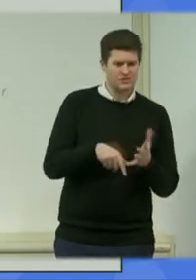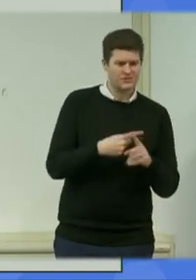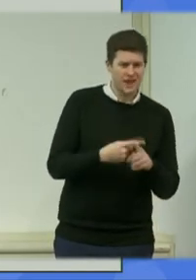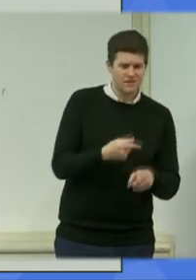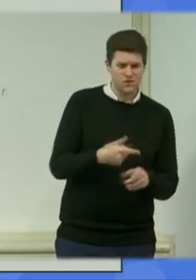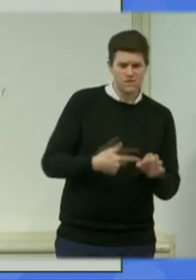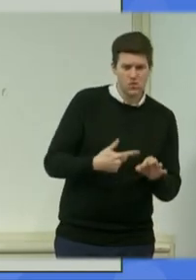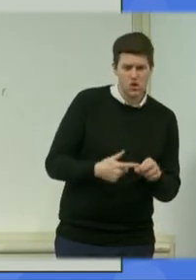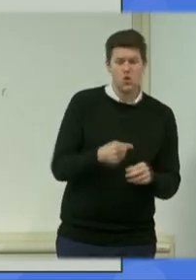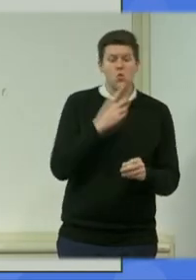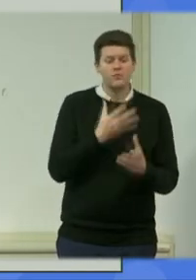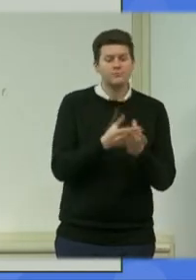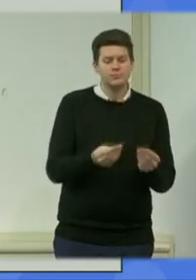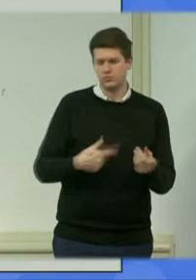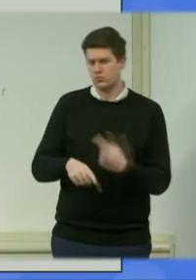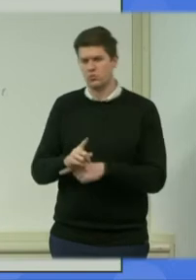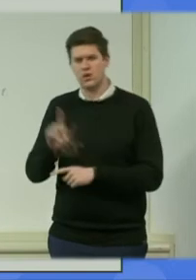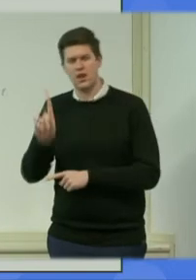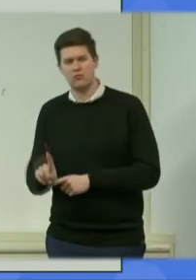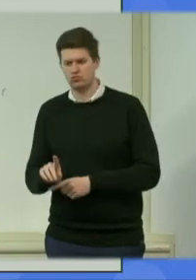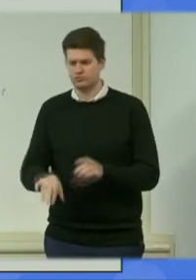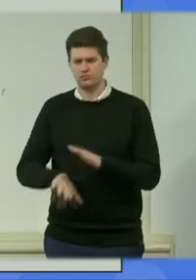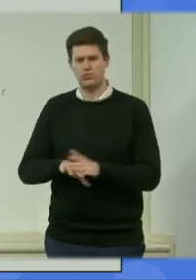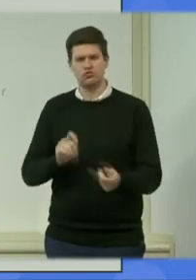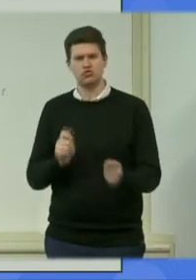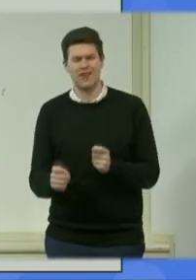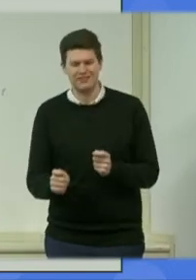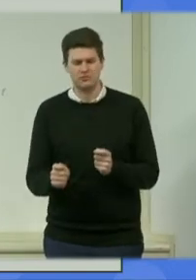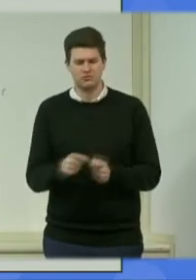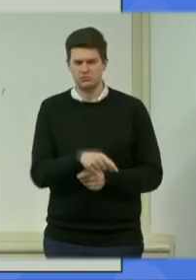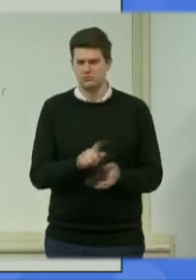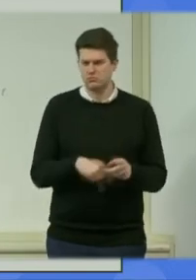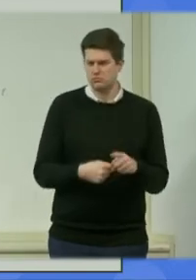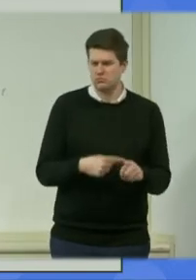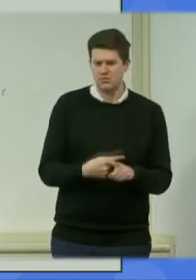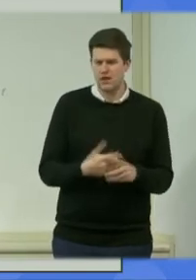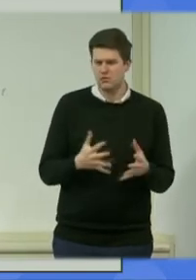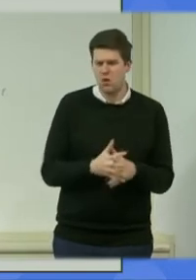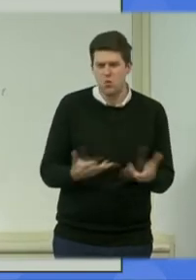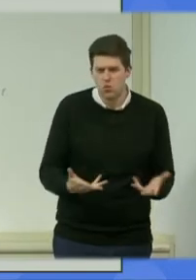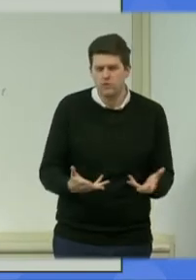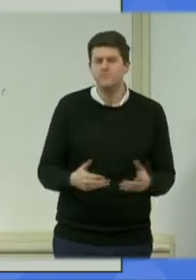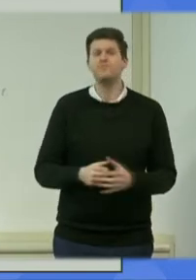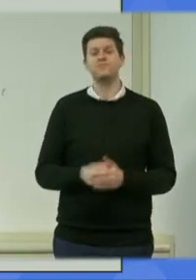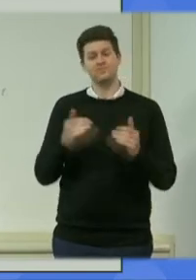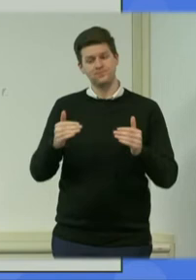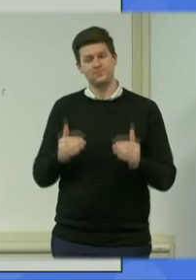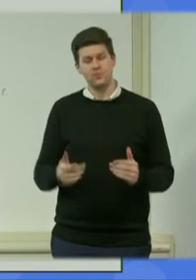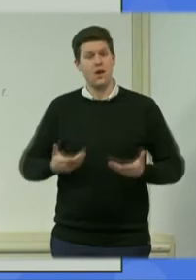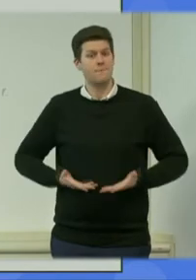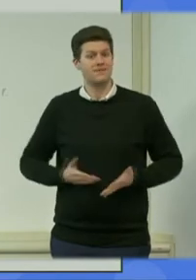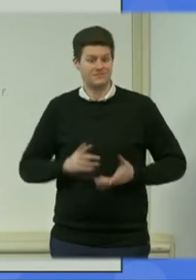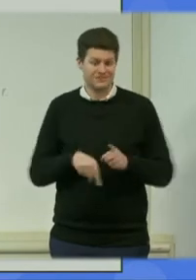disappears. There's taxes on business profits, on the profits of incorporated businesses. And then there's a range of smaller taxes,